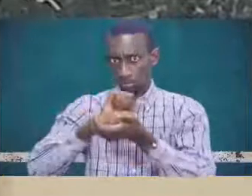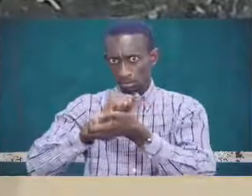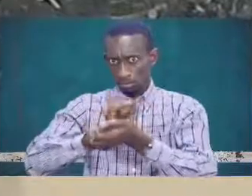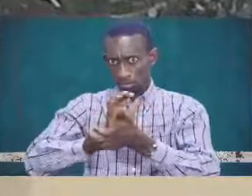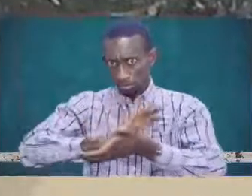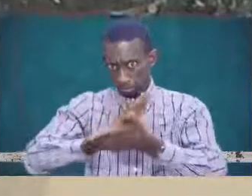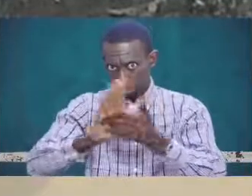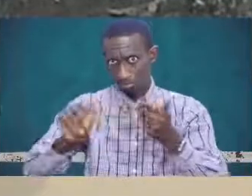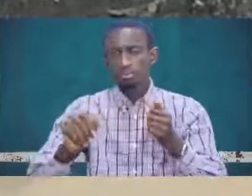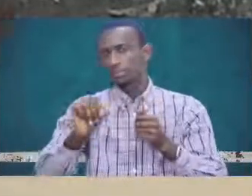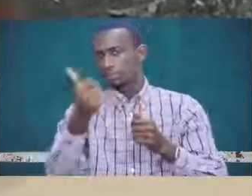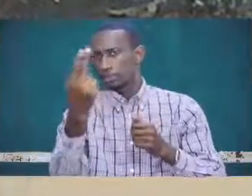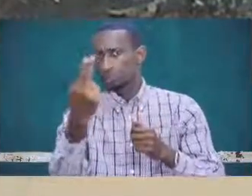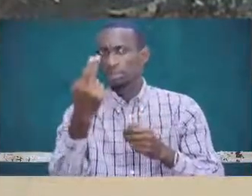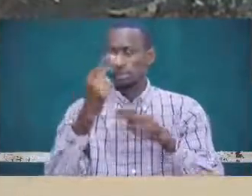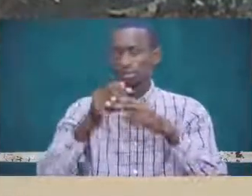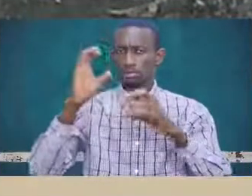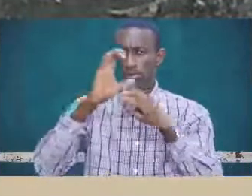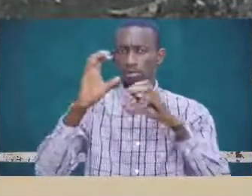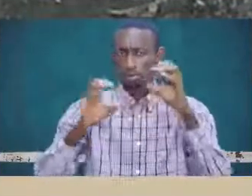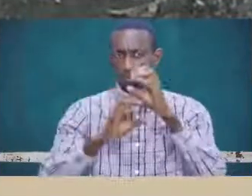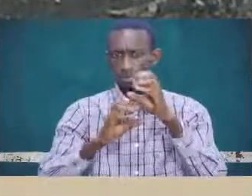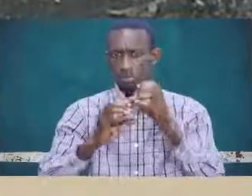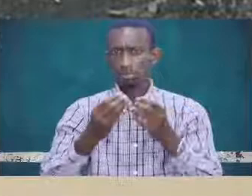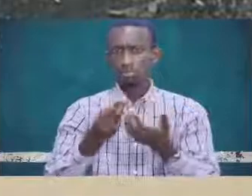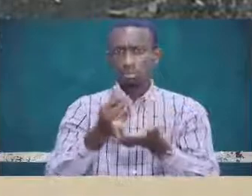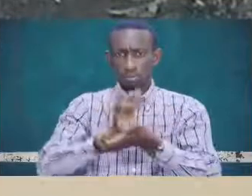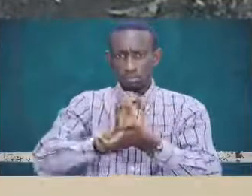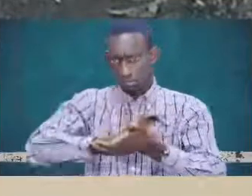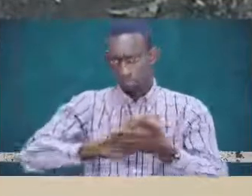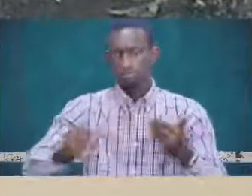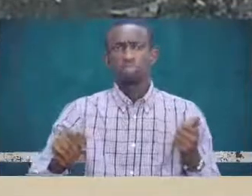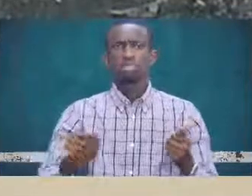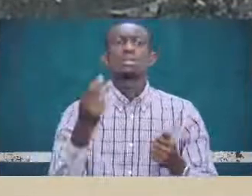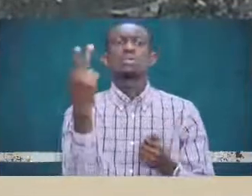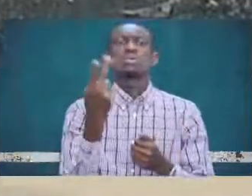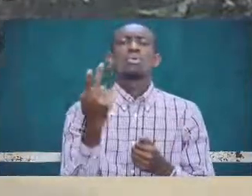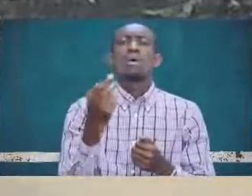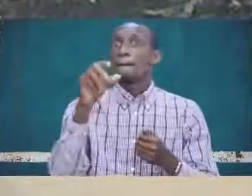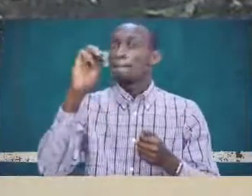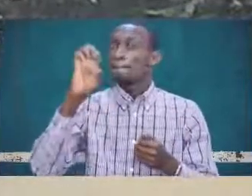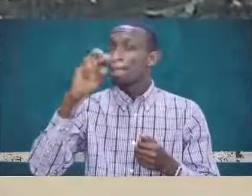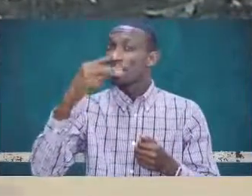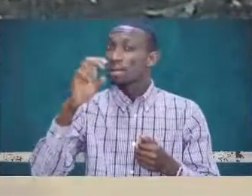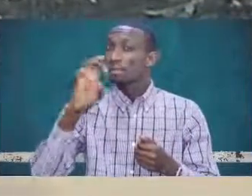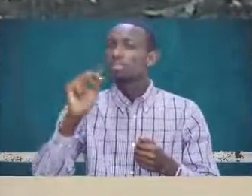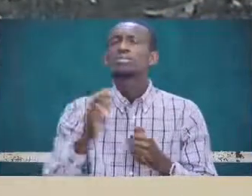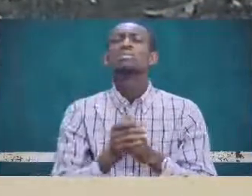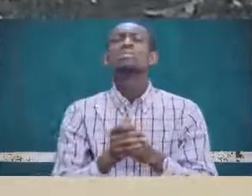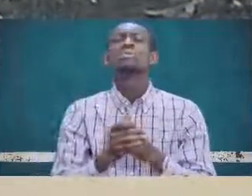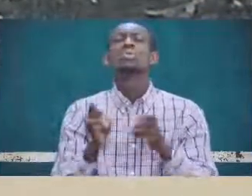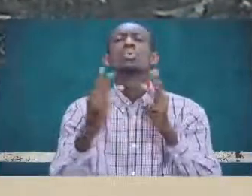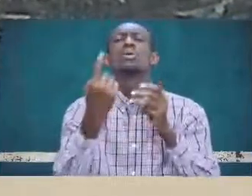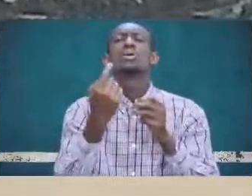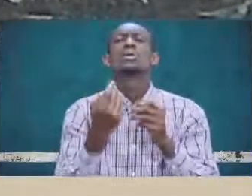mechanical digestion, it is a type of digestion where the food is being broken down